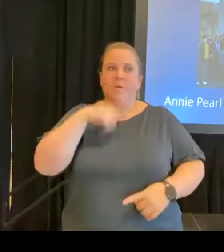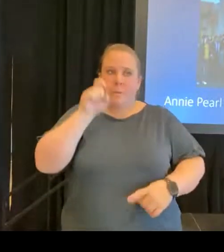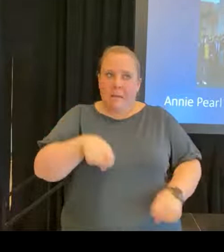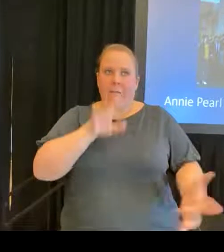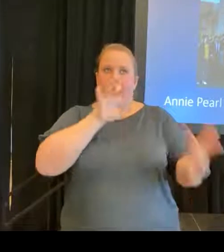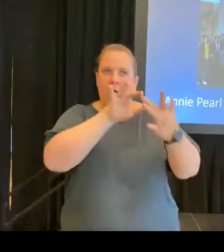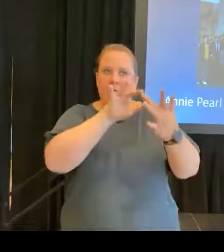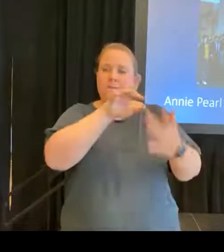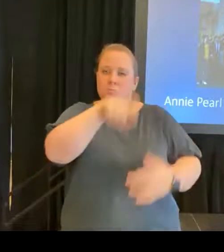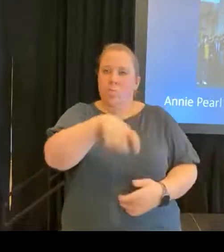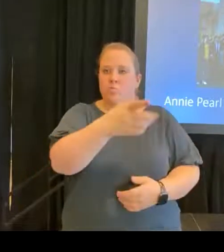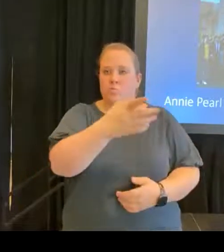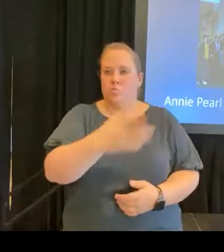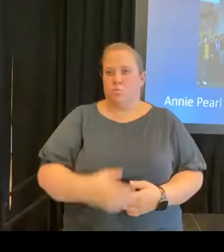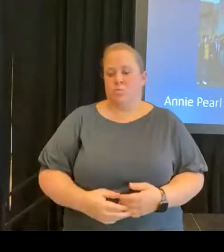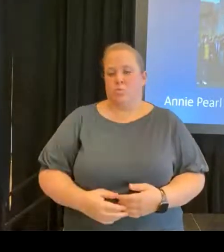official.